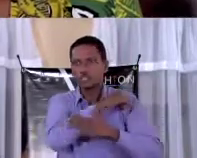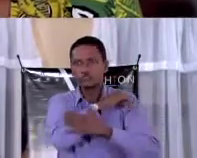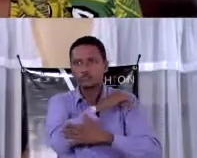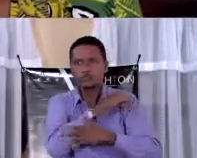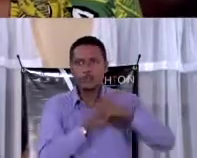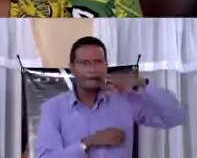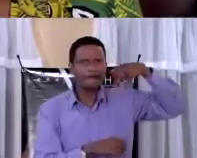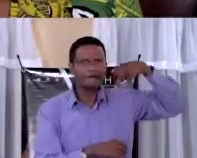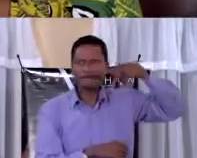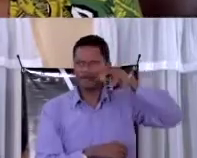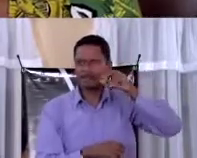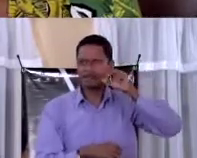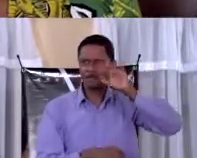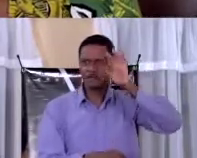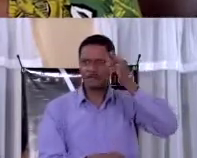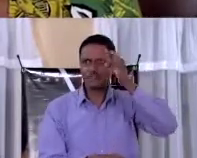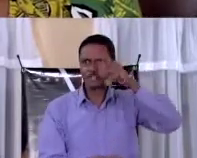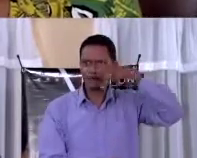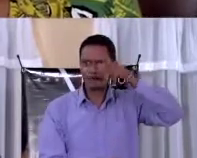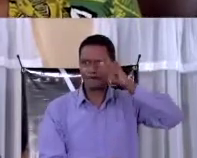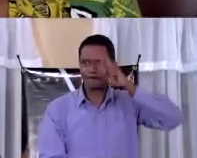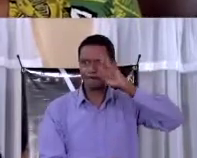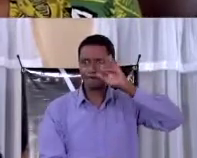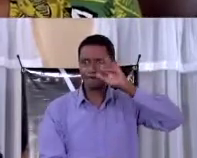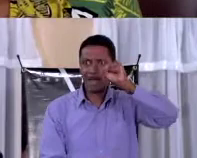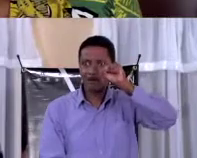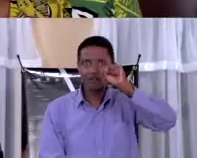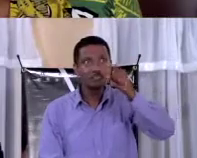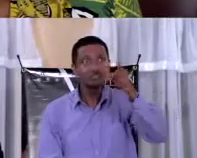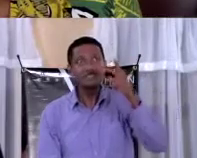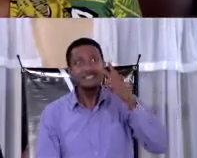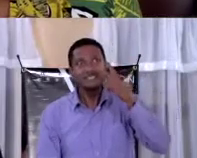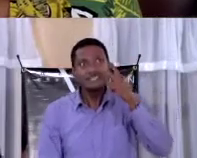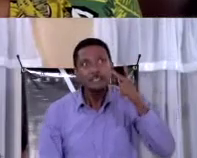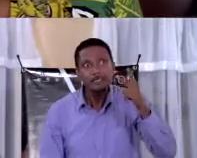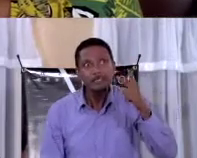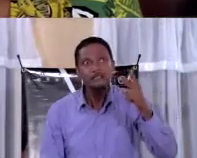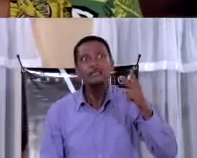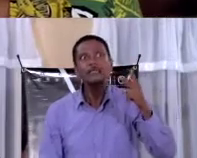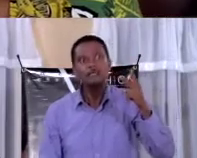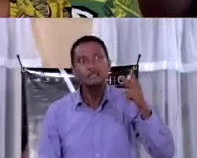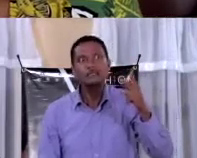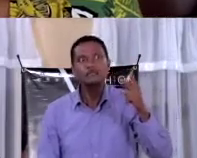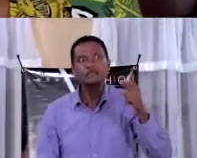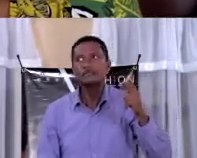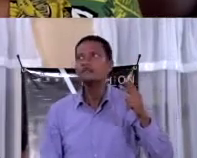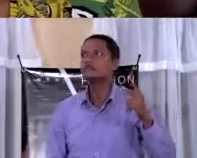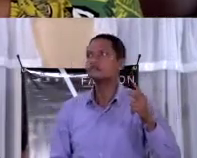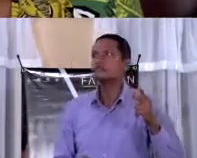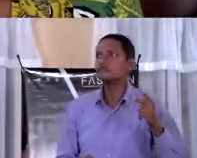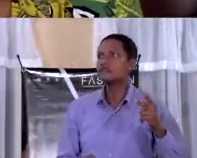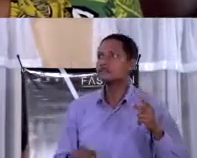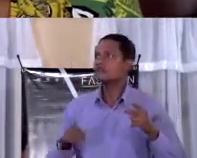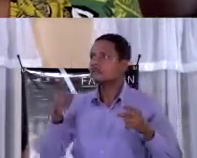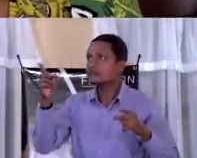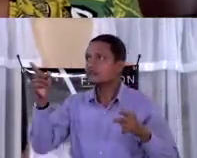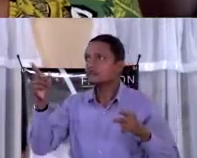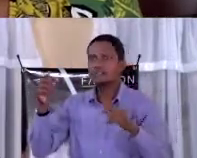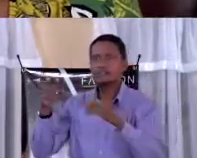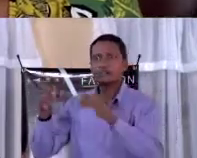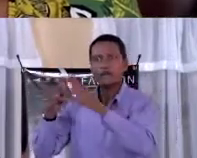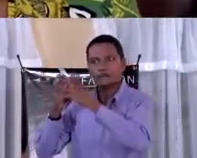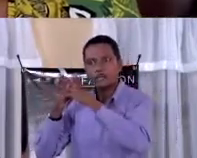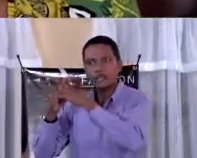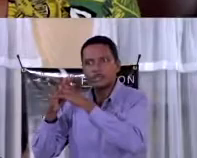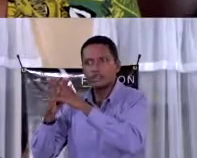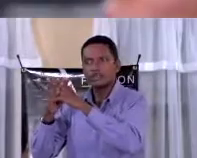the process is the most important part of the takeaway from the international market. Right? And that